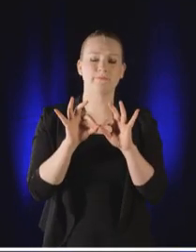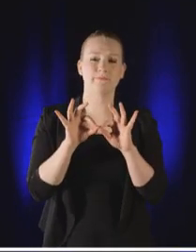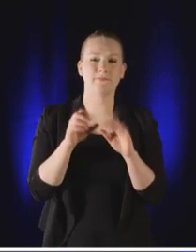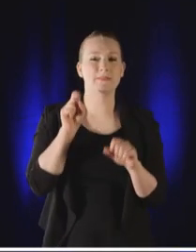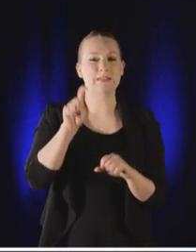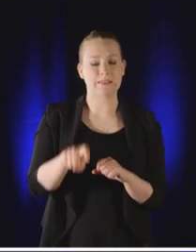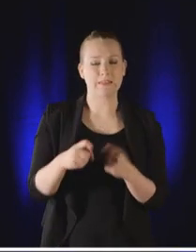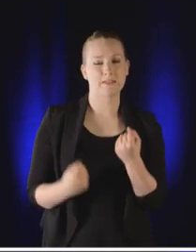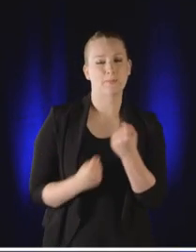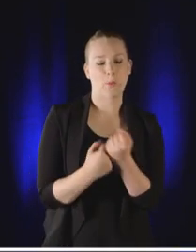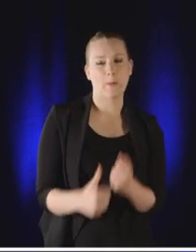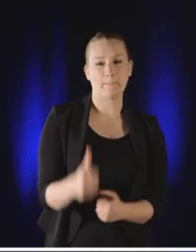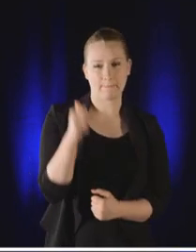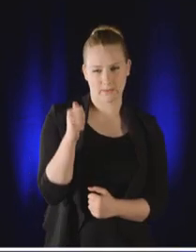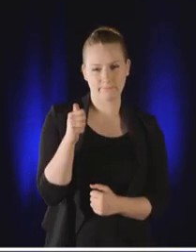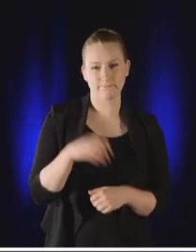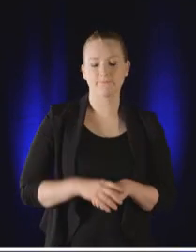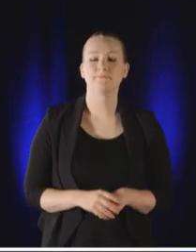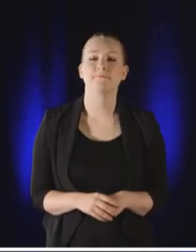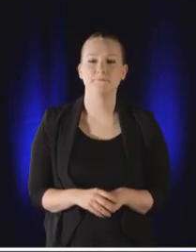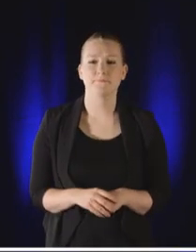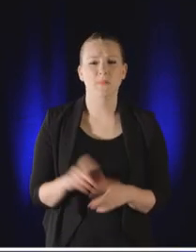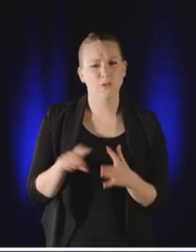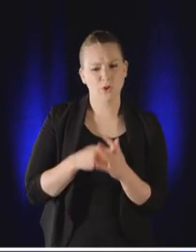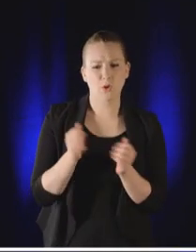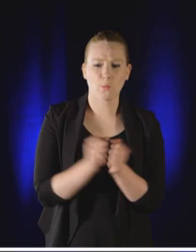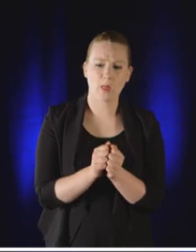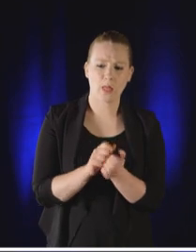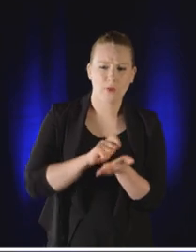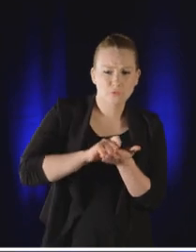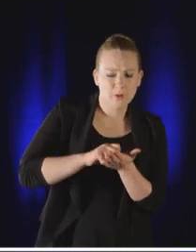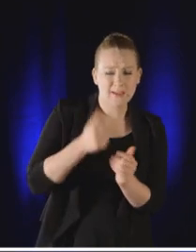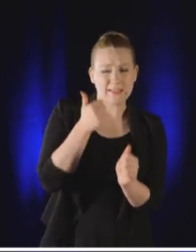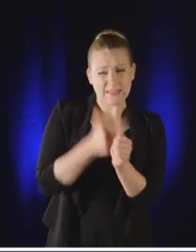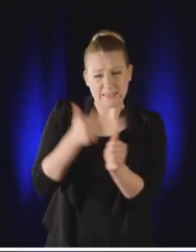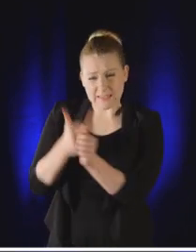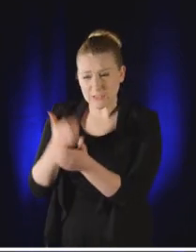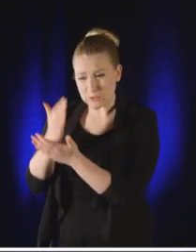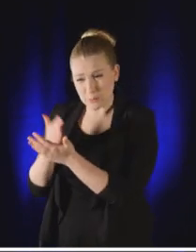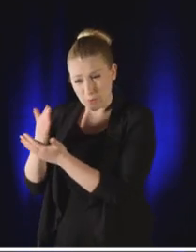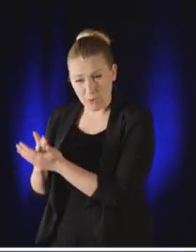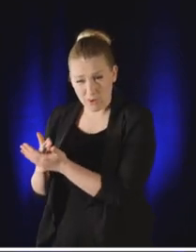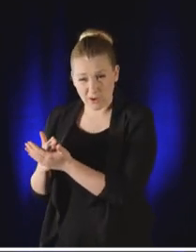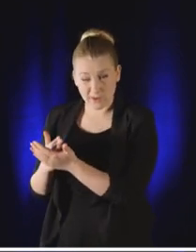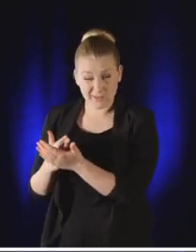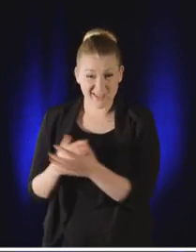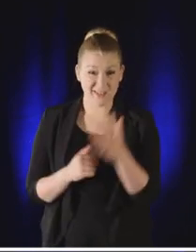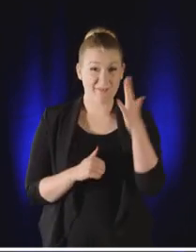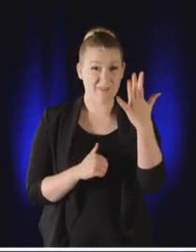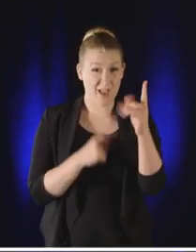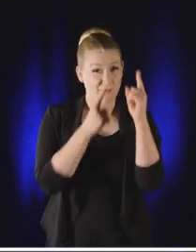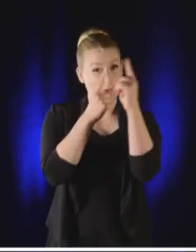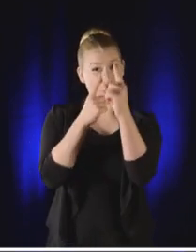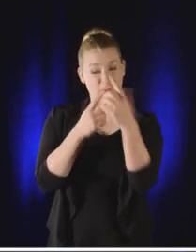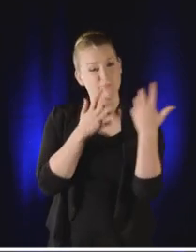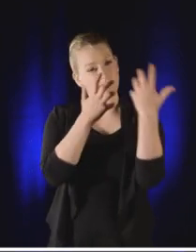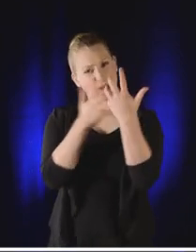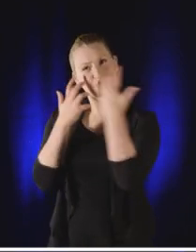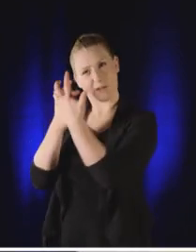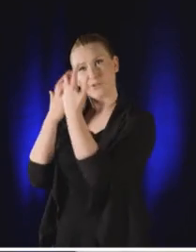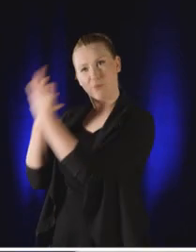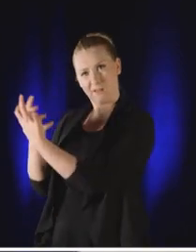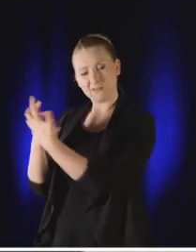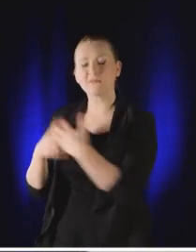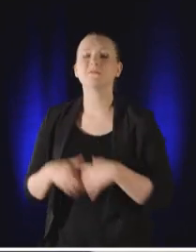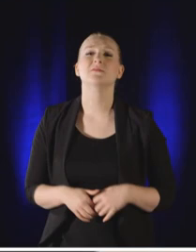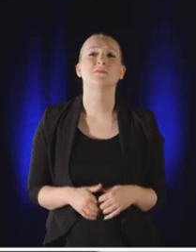their backs. So I started with a lot of different pencil sketches, addressing each part of the desk to best fit my goals. And then